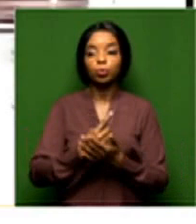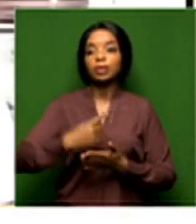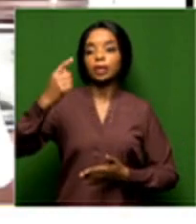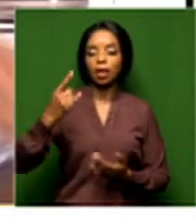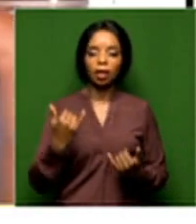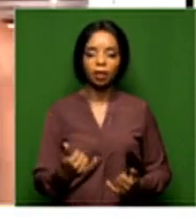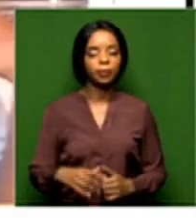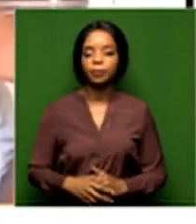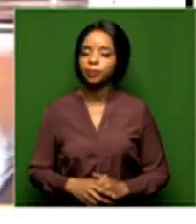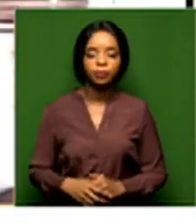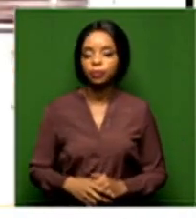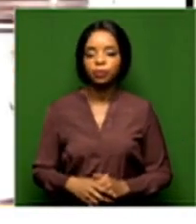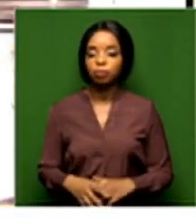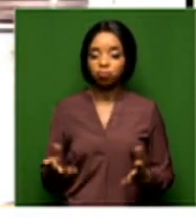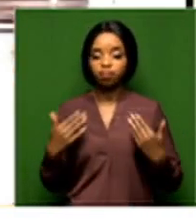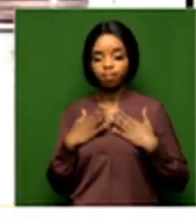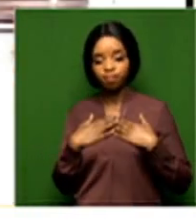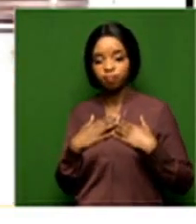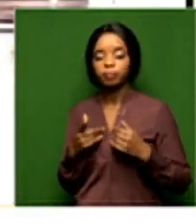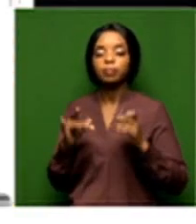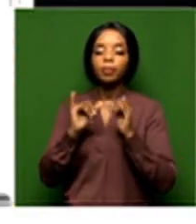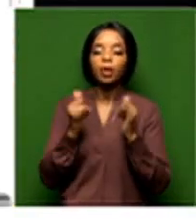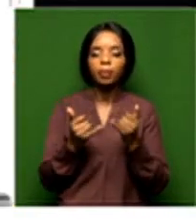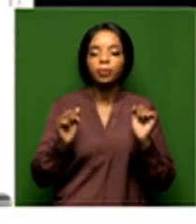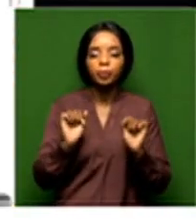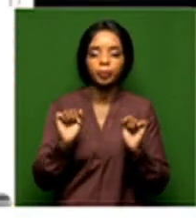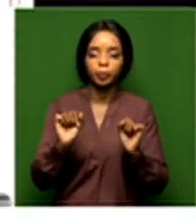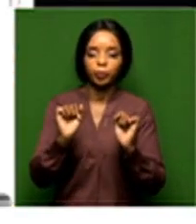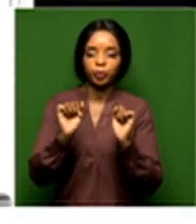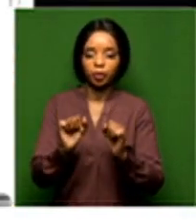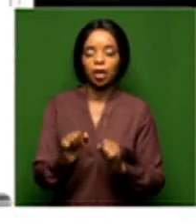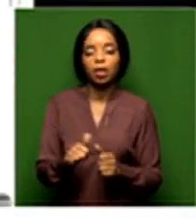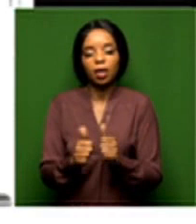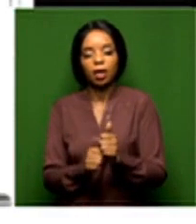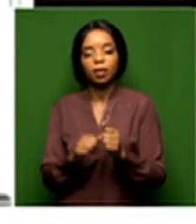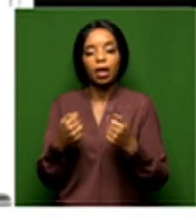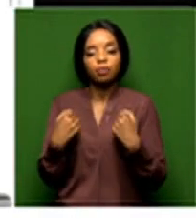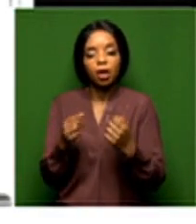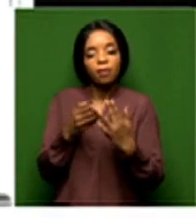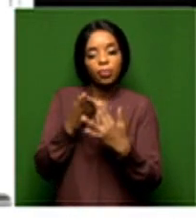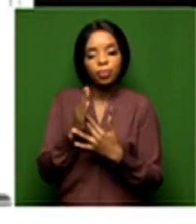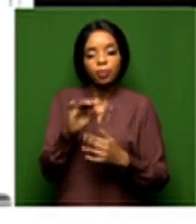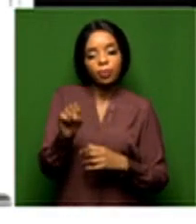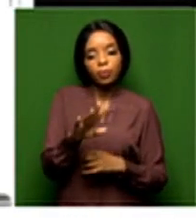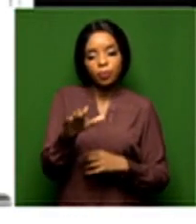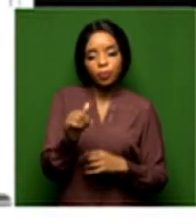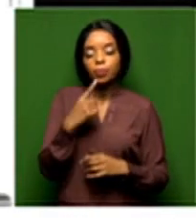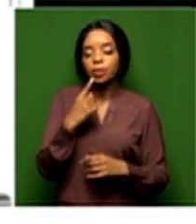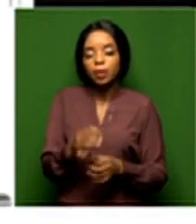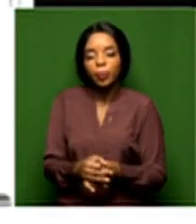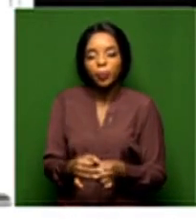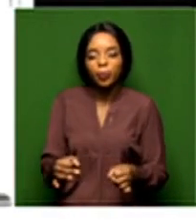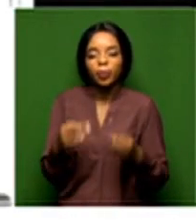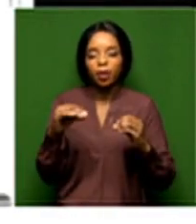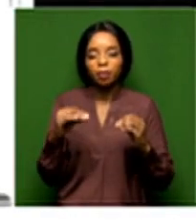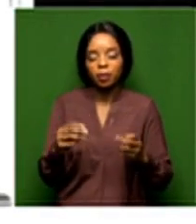Okay. So from my company, Push Up Under Trading and Drive Through Essays, we're saying SMMEs, here's an opportunity for you to screen